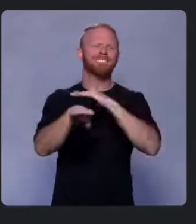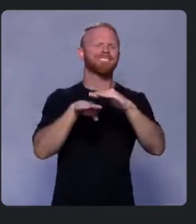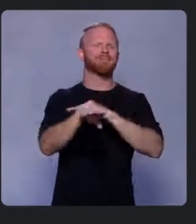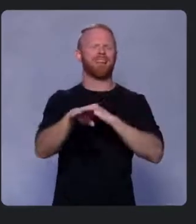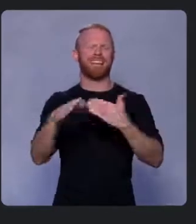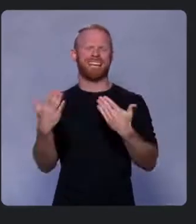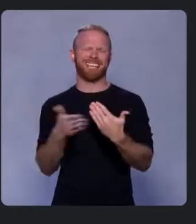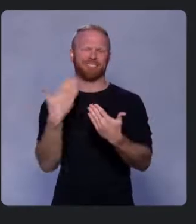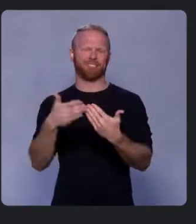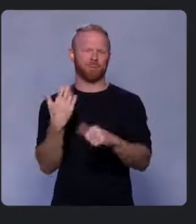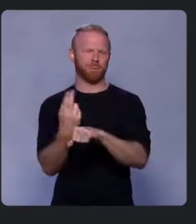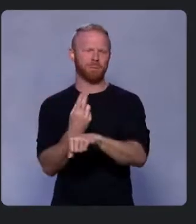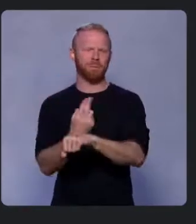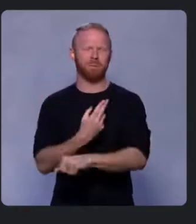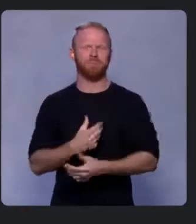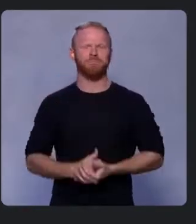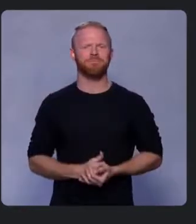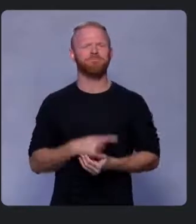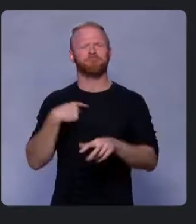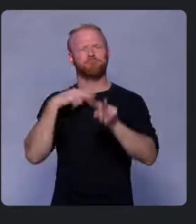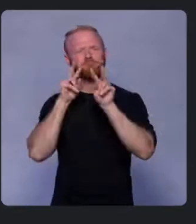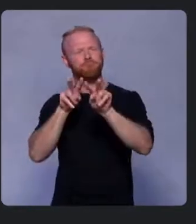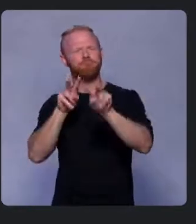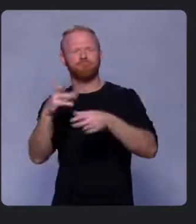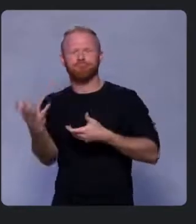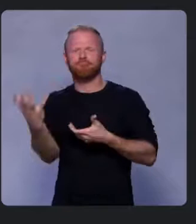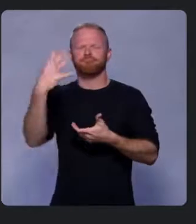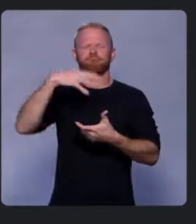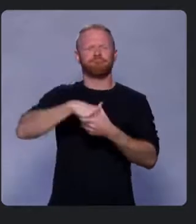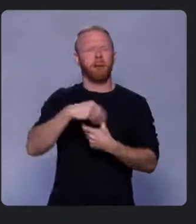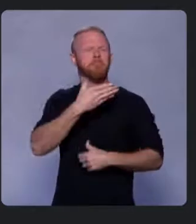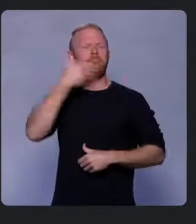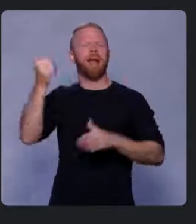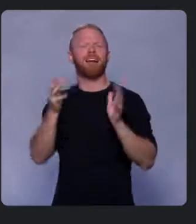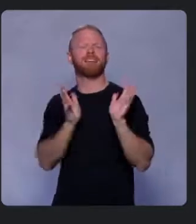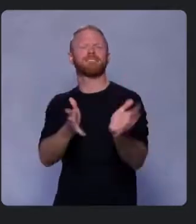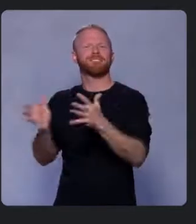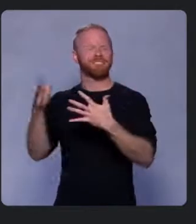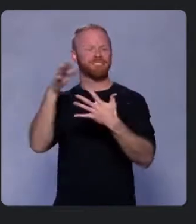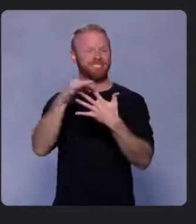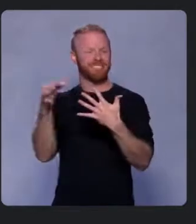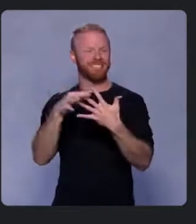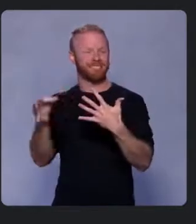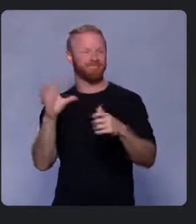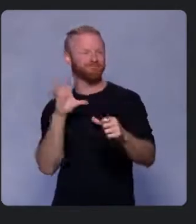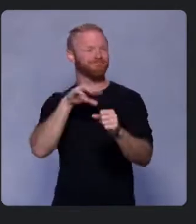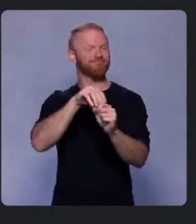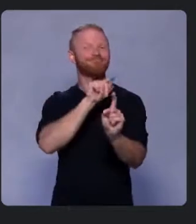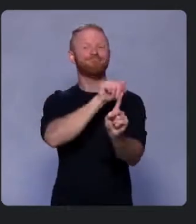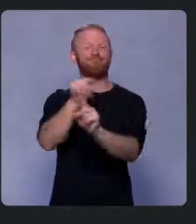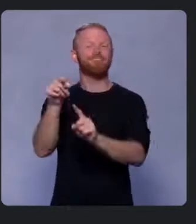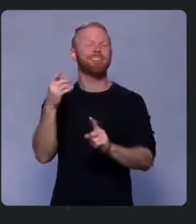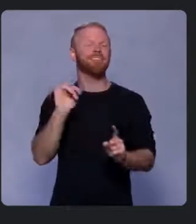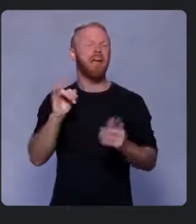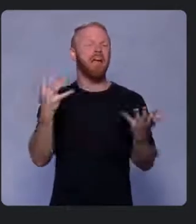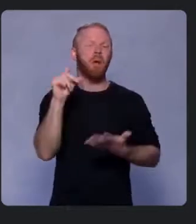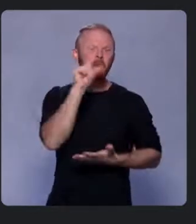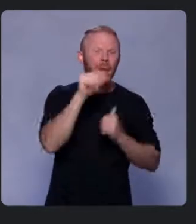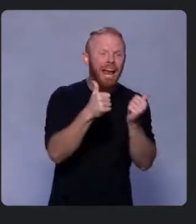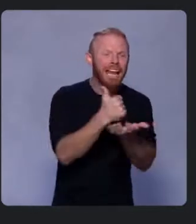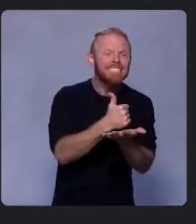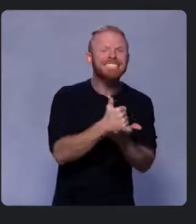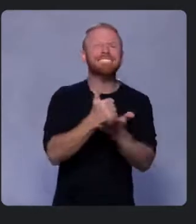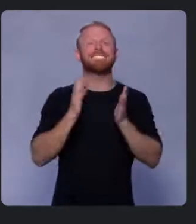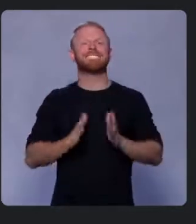to use. We look forward to incorporating better conversational features into products like Google Assistant,